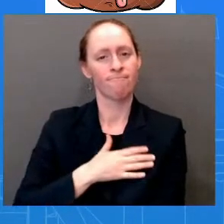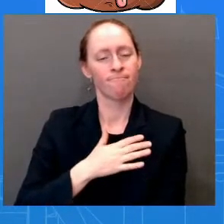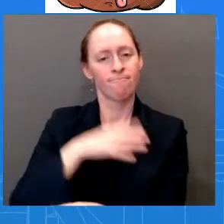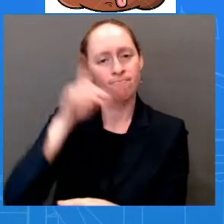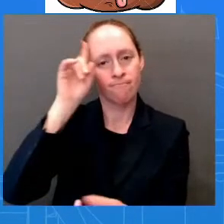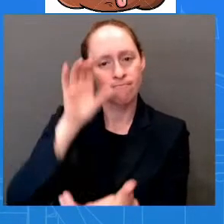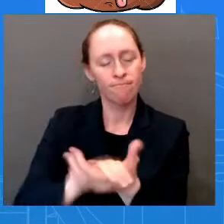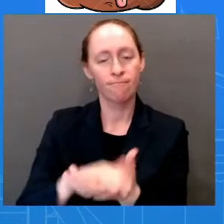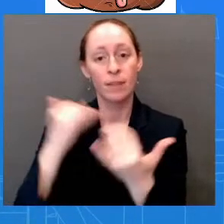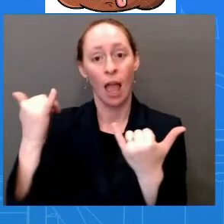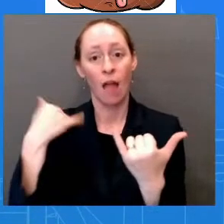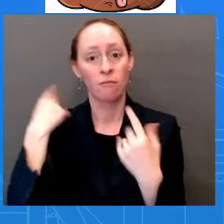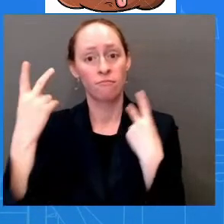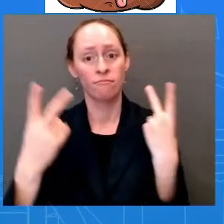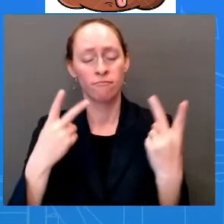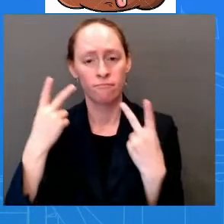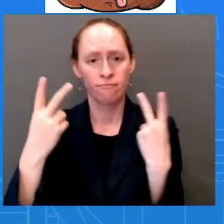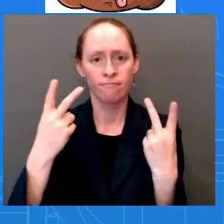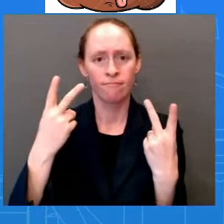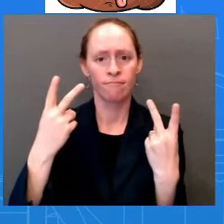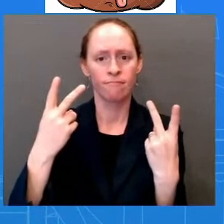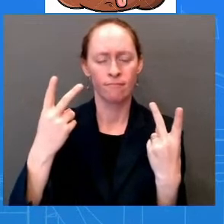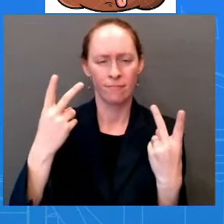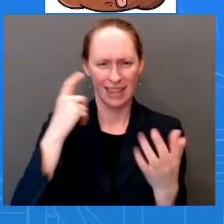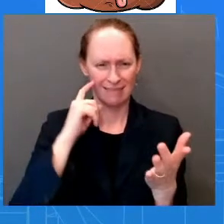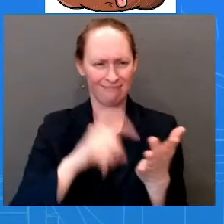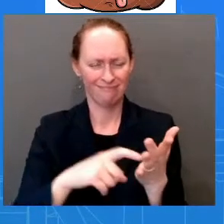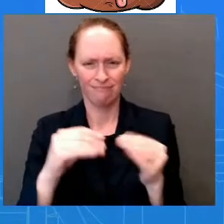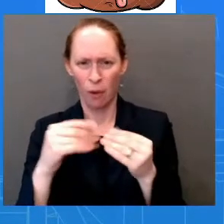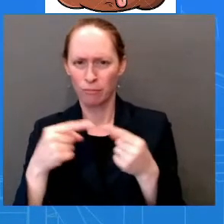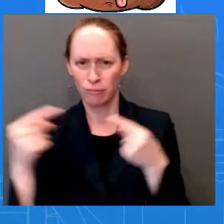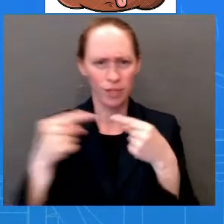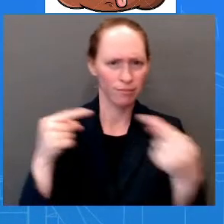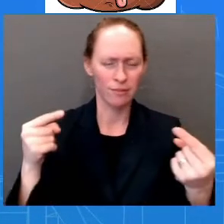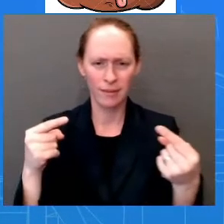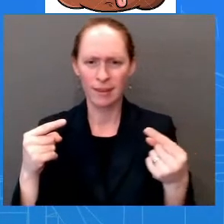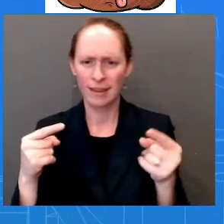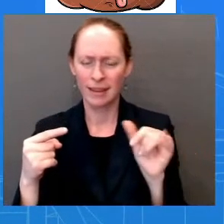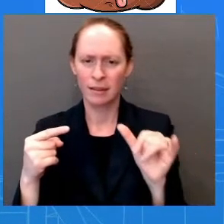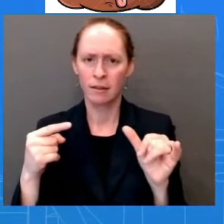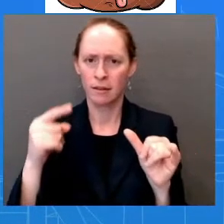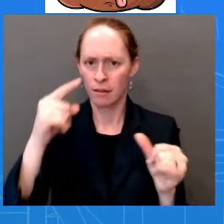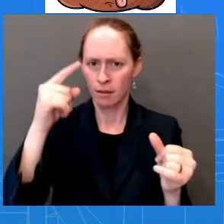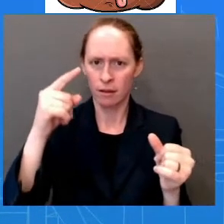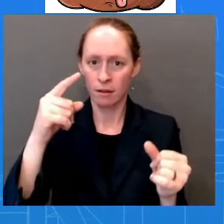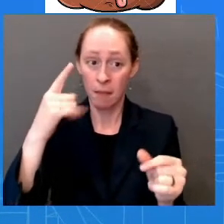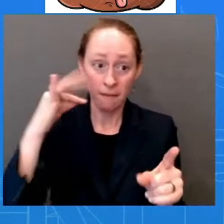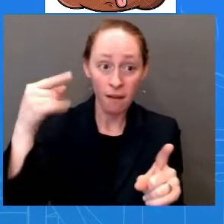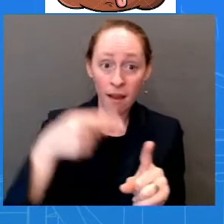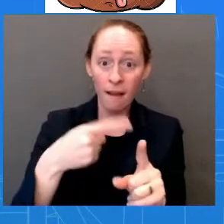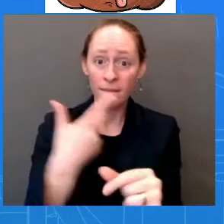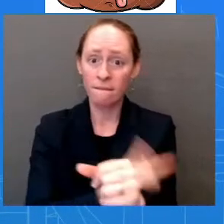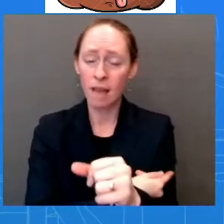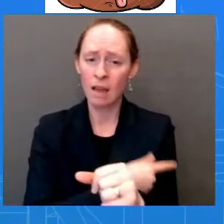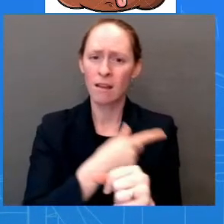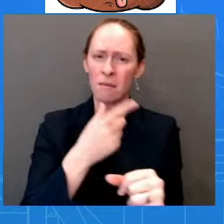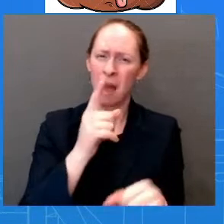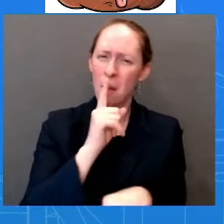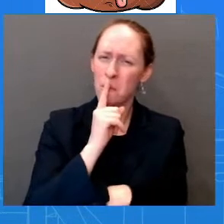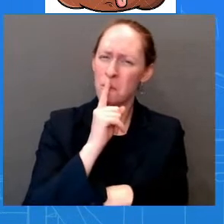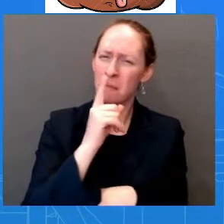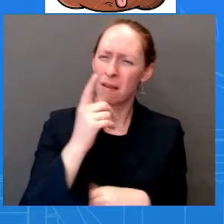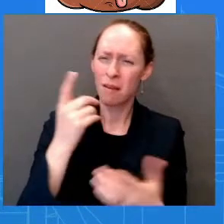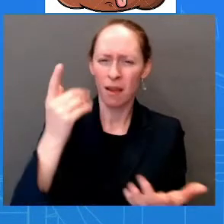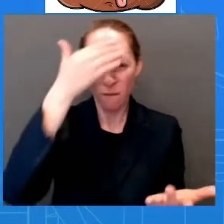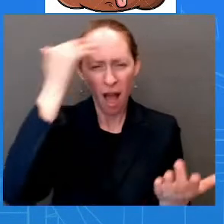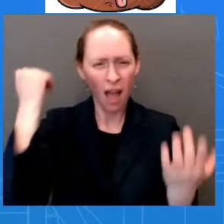getting vaccinated for reasons that have nothing to do with public health, but have to do because of divisiveness and ideological differences,